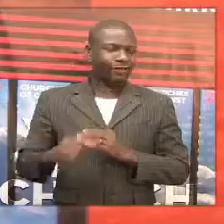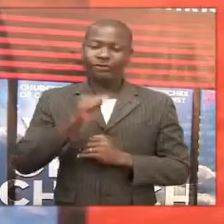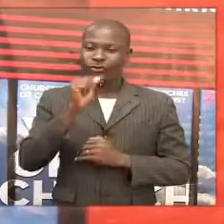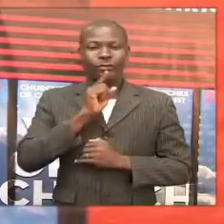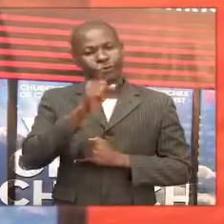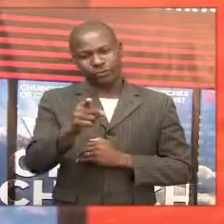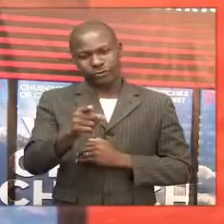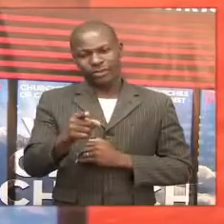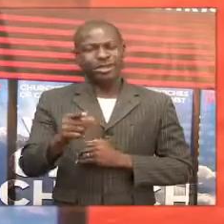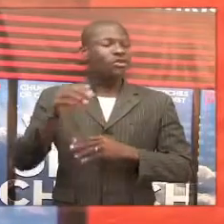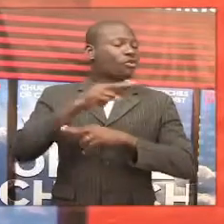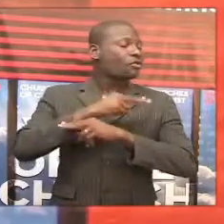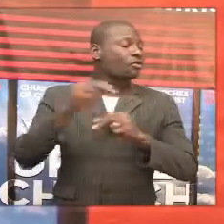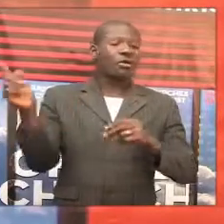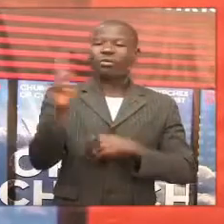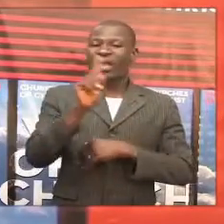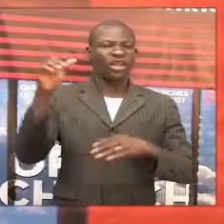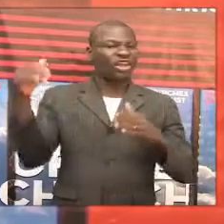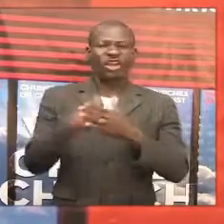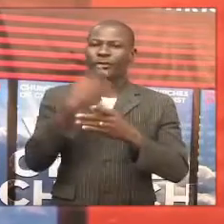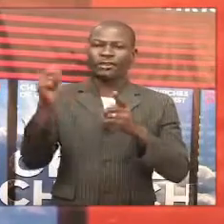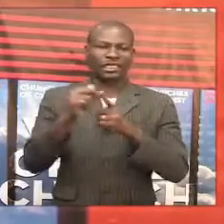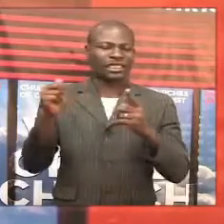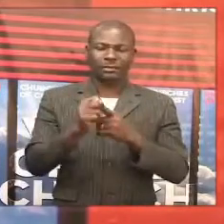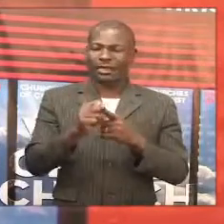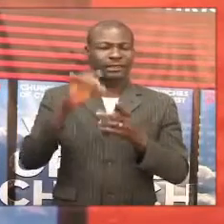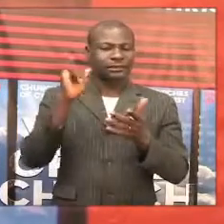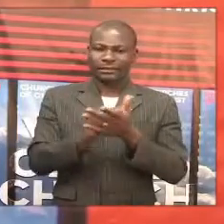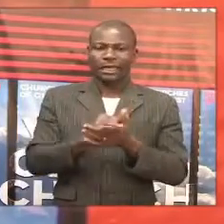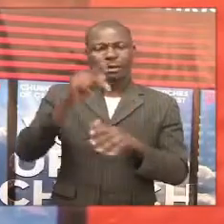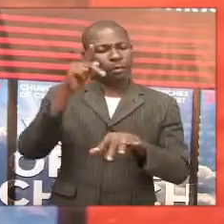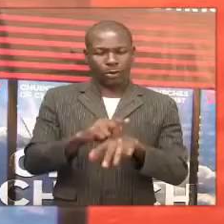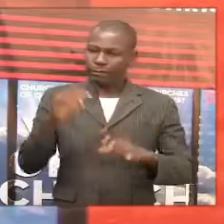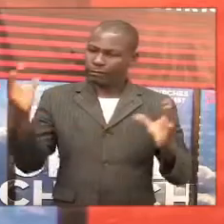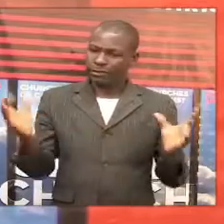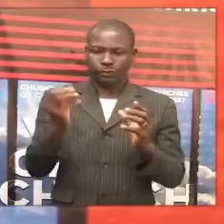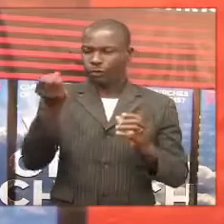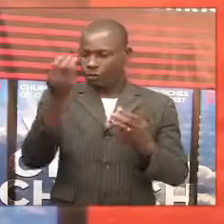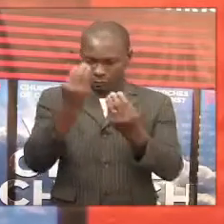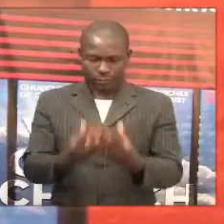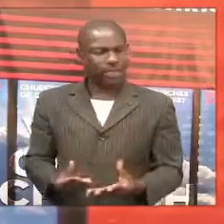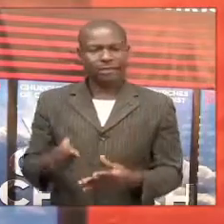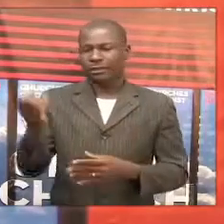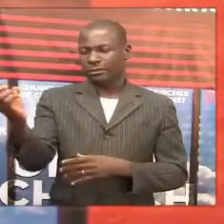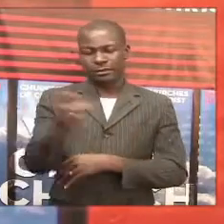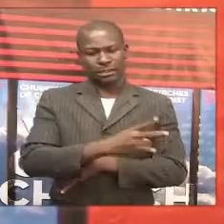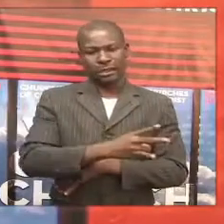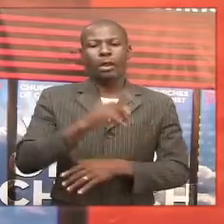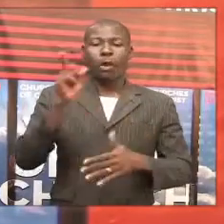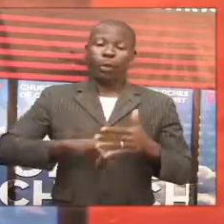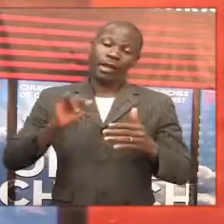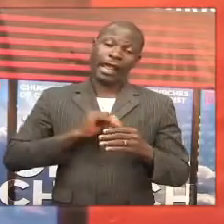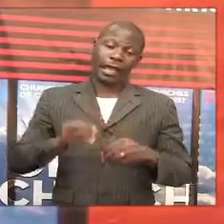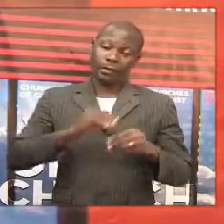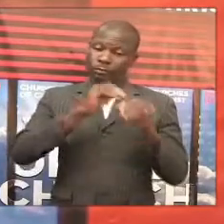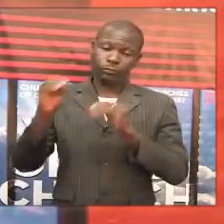Ba bie ni apanfo fromu asomafo enwuma ni mu. A Paul ekodi homeda. Na de emache wadwe agina so ne se.